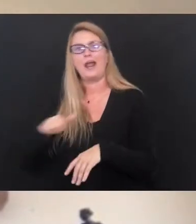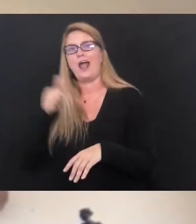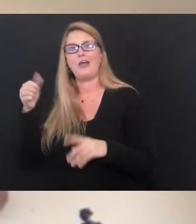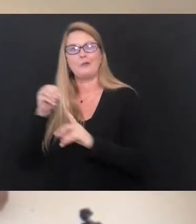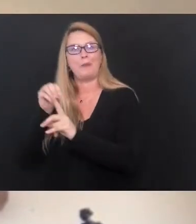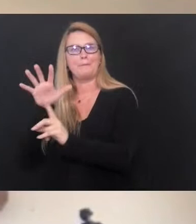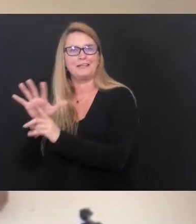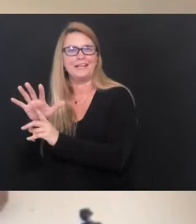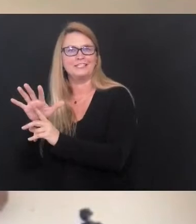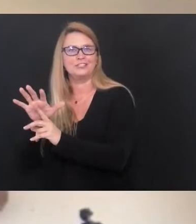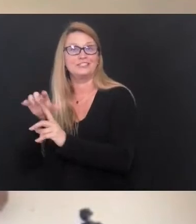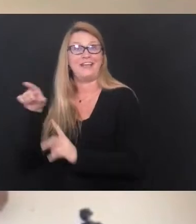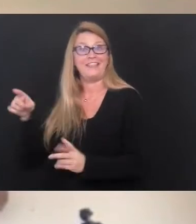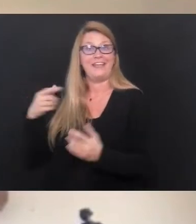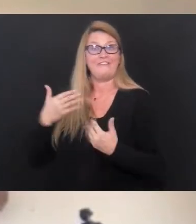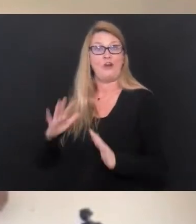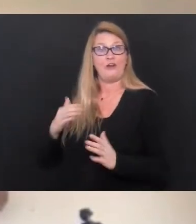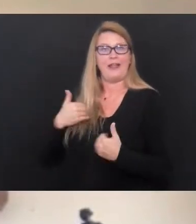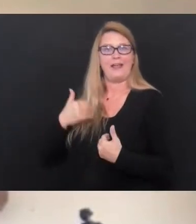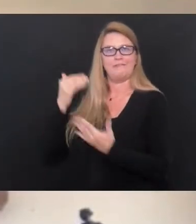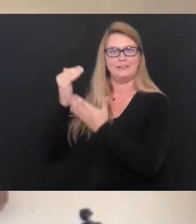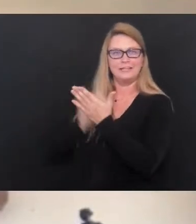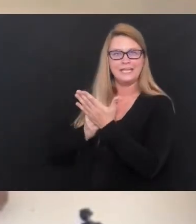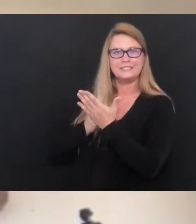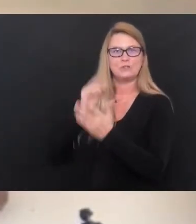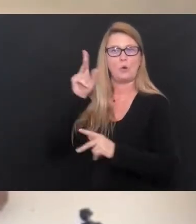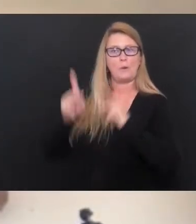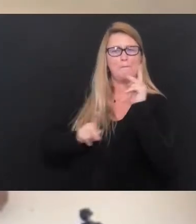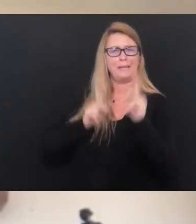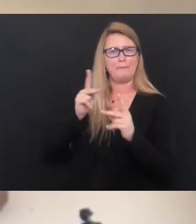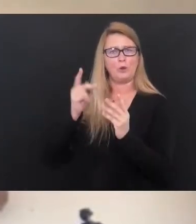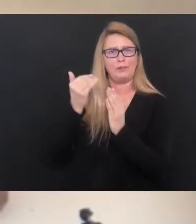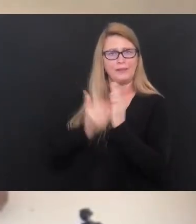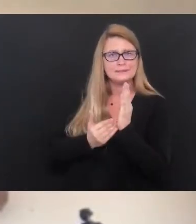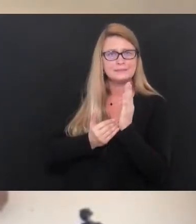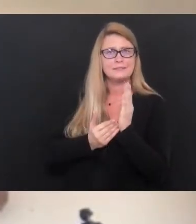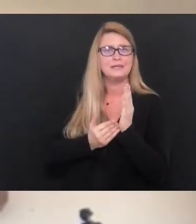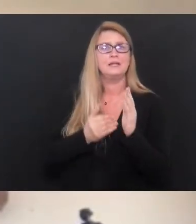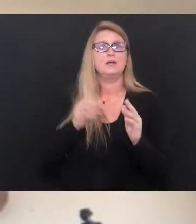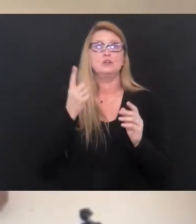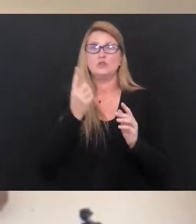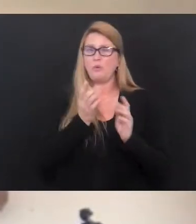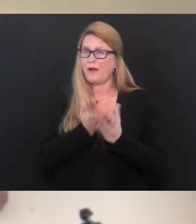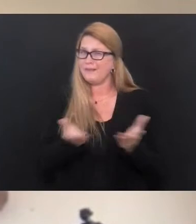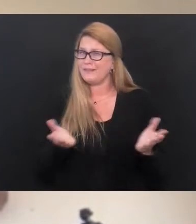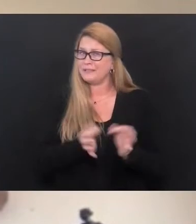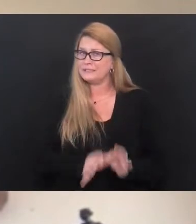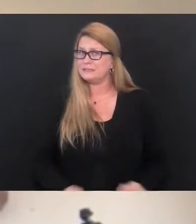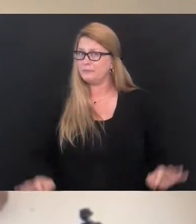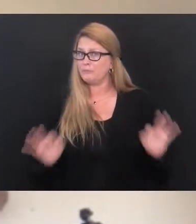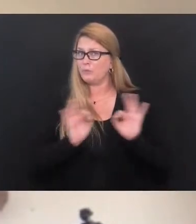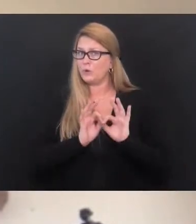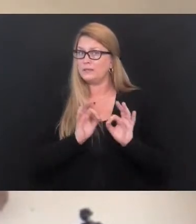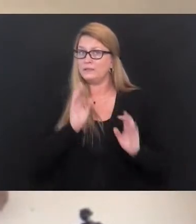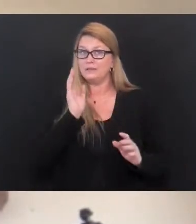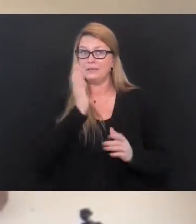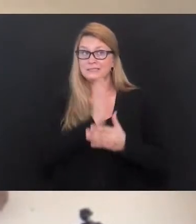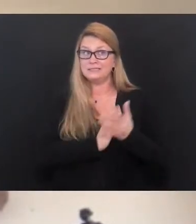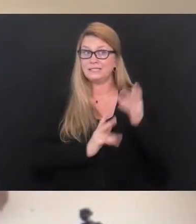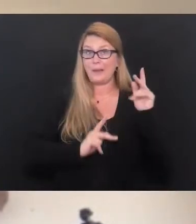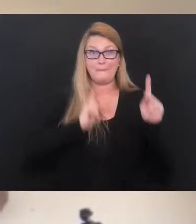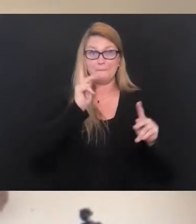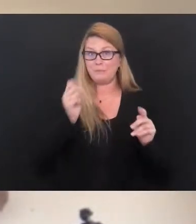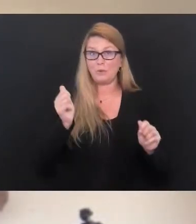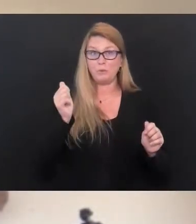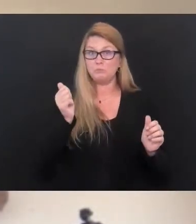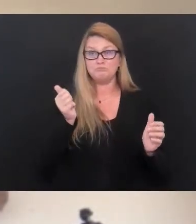have had lists for, or they have people. And one of the things that's important in this process is some people are not going to